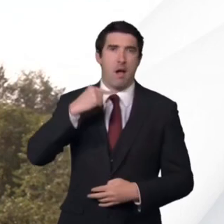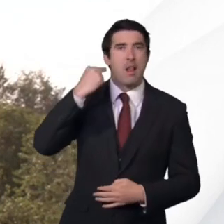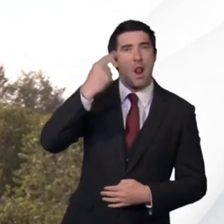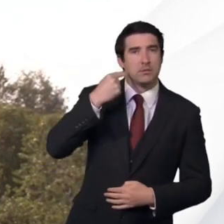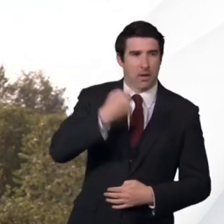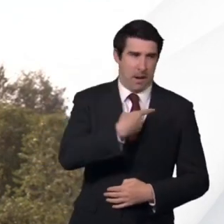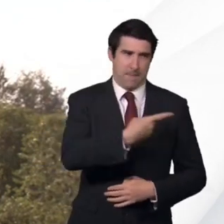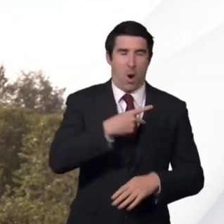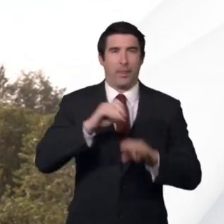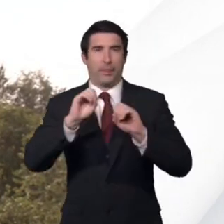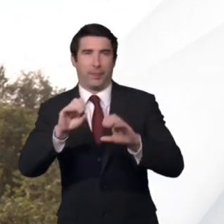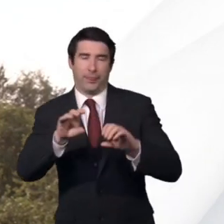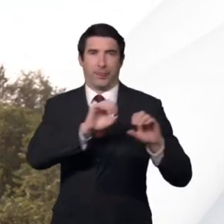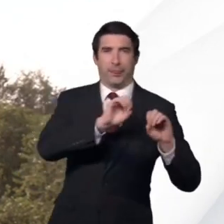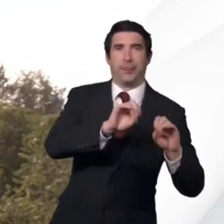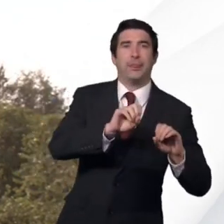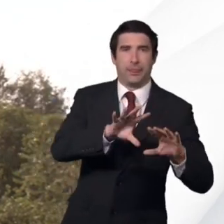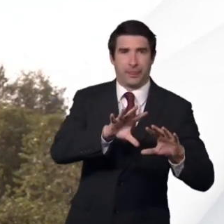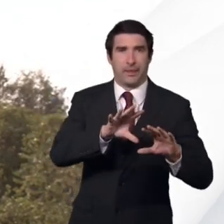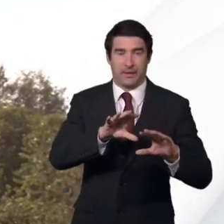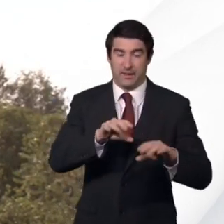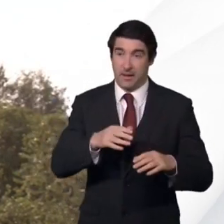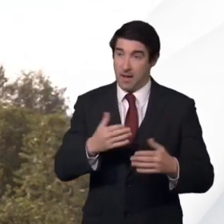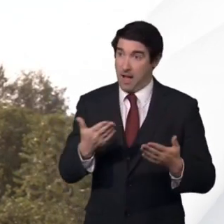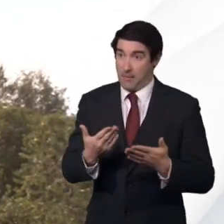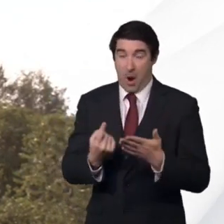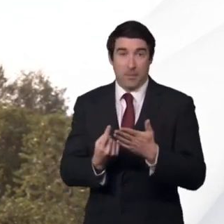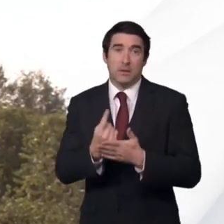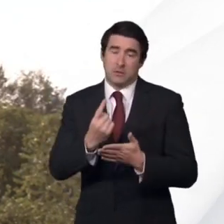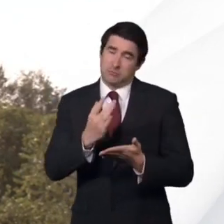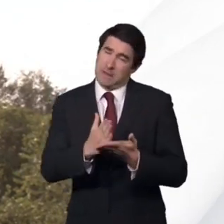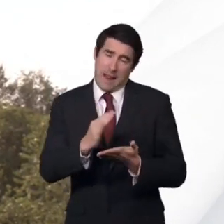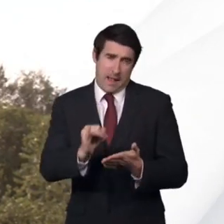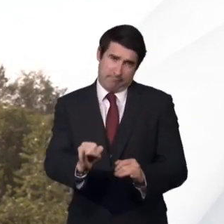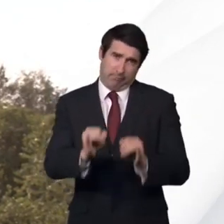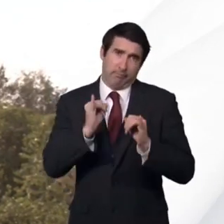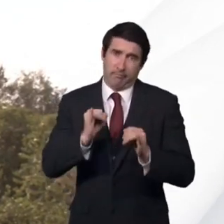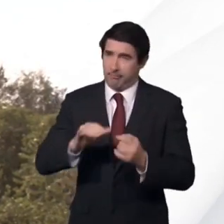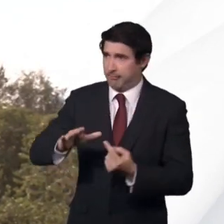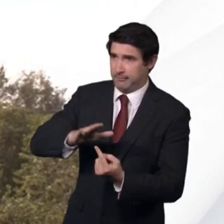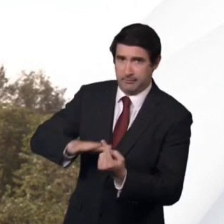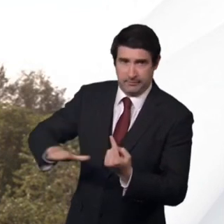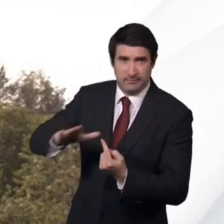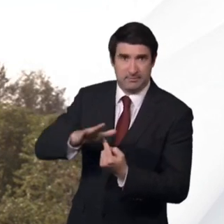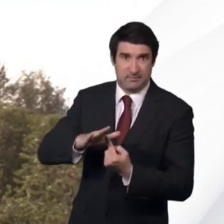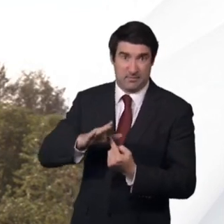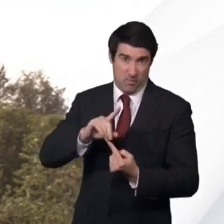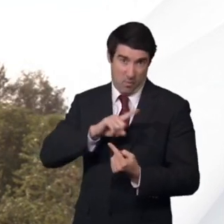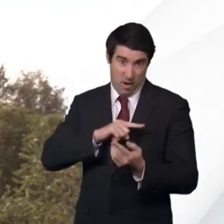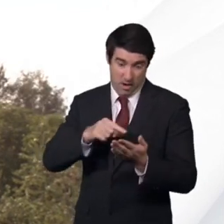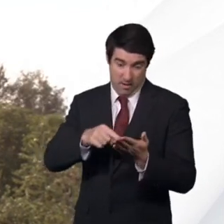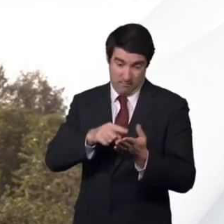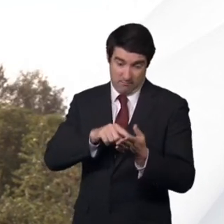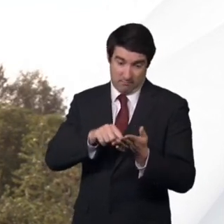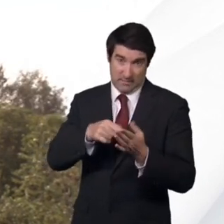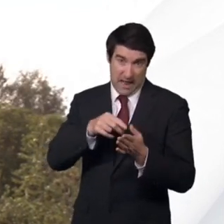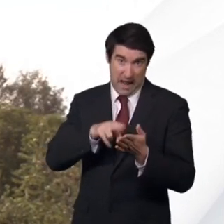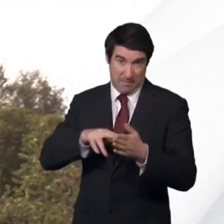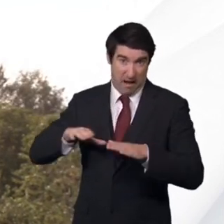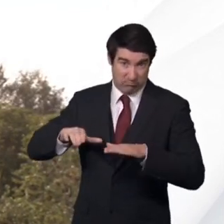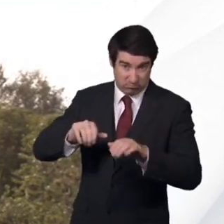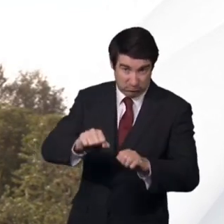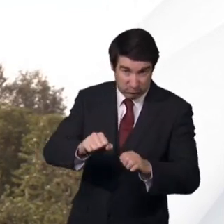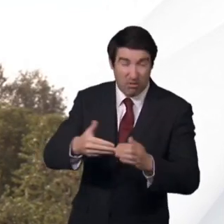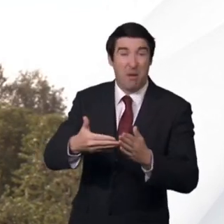hours in Afghanistan and darker still after the savage attack at Kabul International Airport yesterday, which killed at least